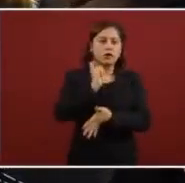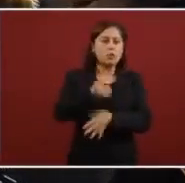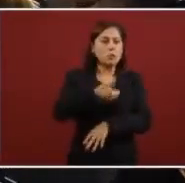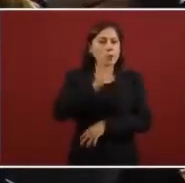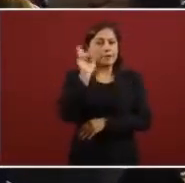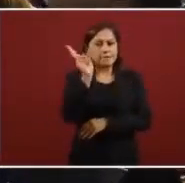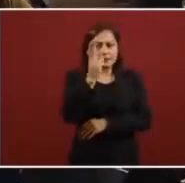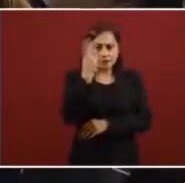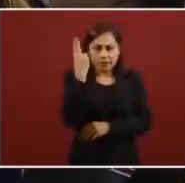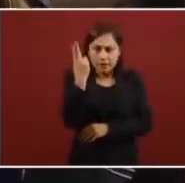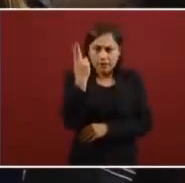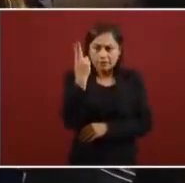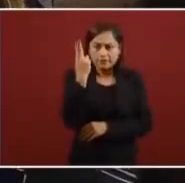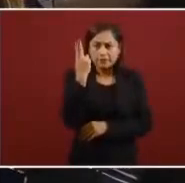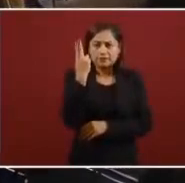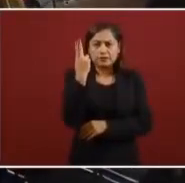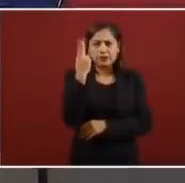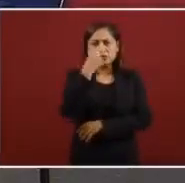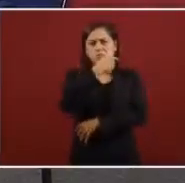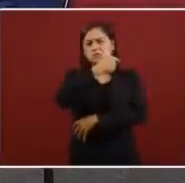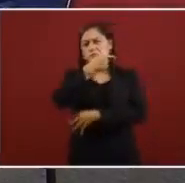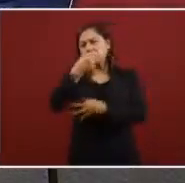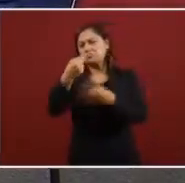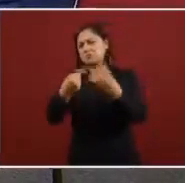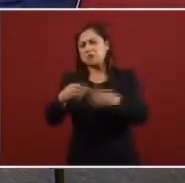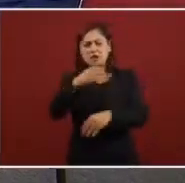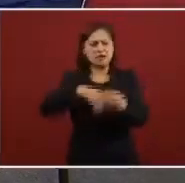the universities, and